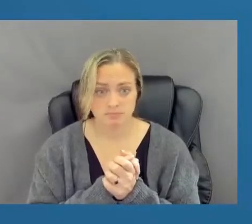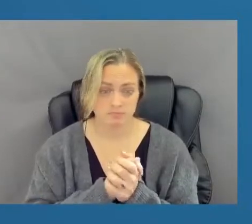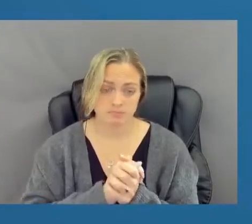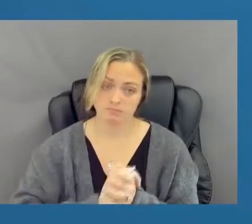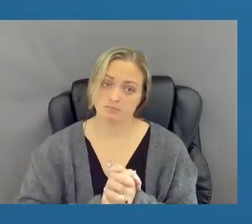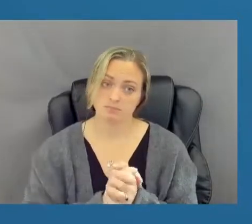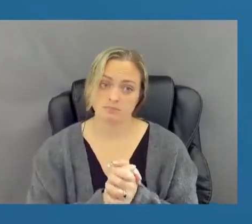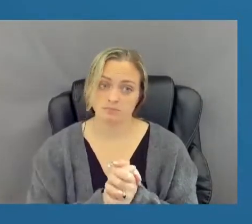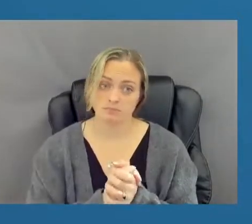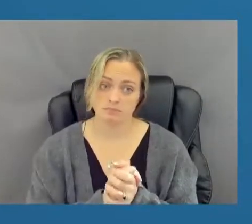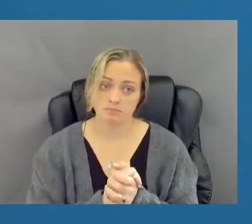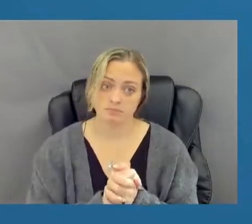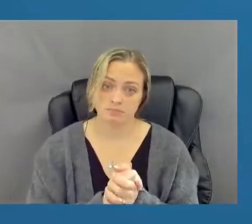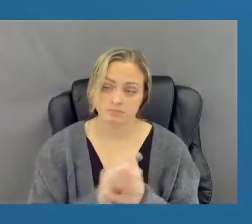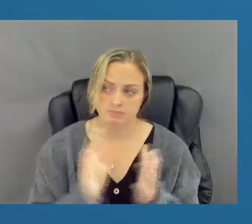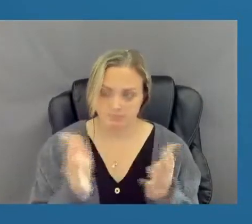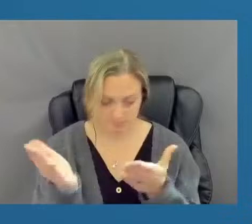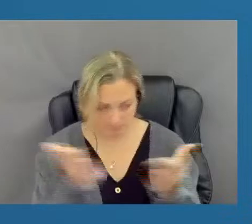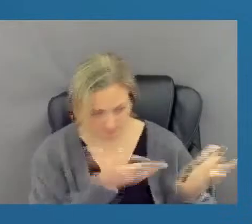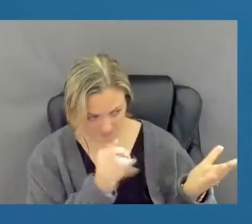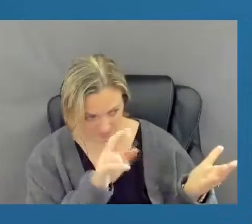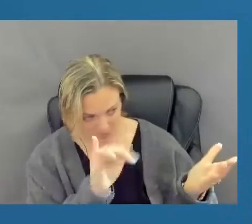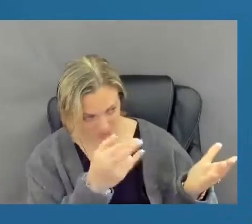Come on over here, Mr. Jeffries.